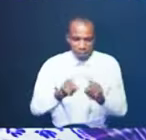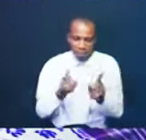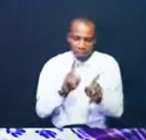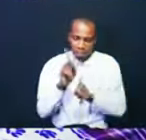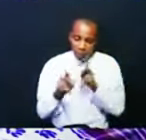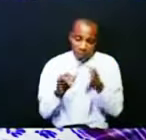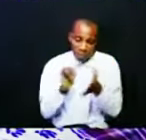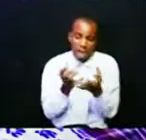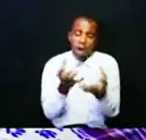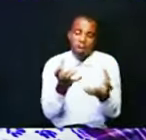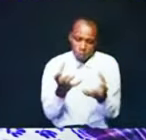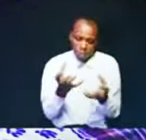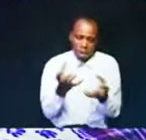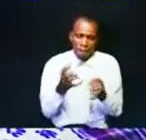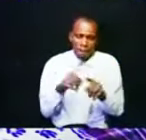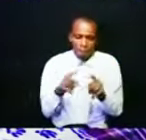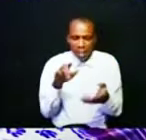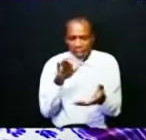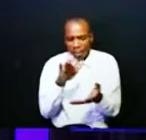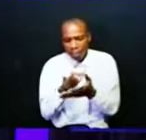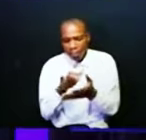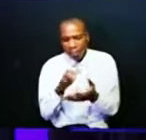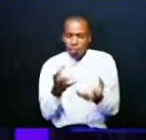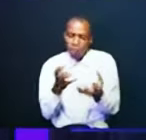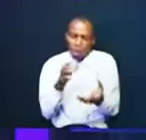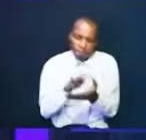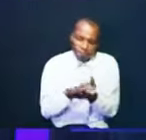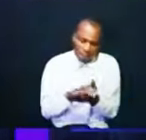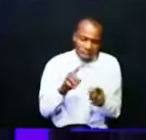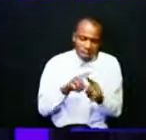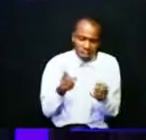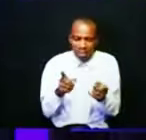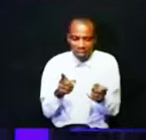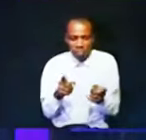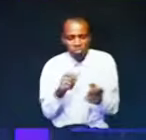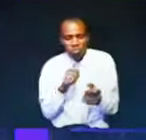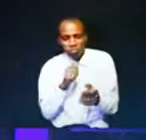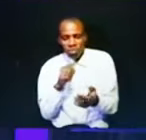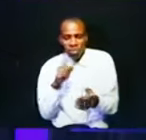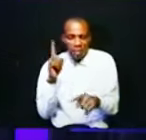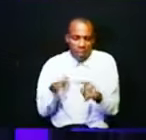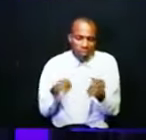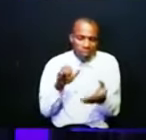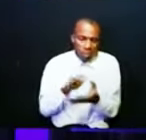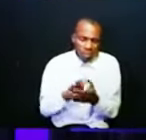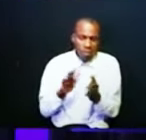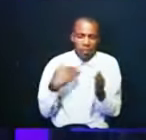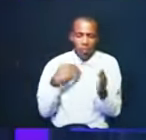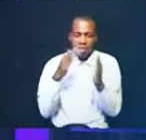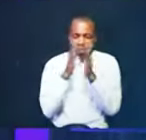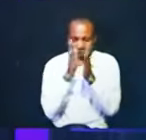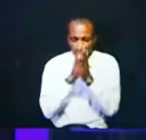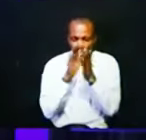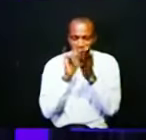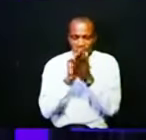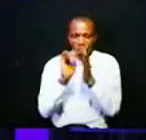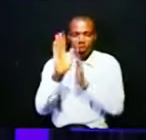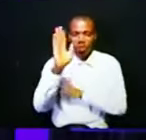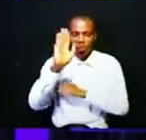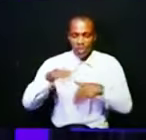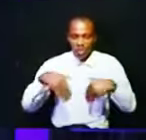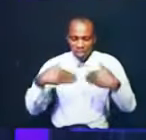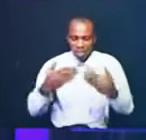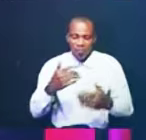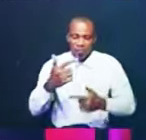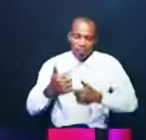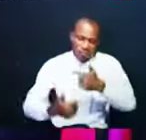to marry. Any opa wo wa wodi ware. That God will grant them grace. To nyankopon be ma mo adom. Give us thy grace, Lord. Awurade ma